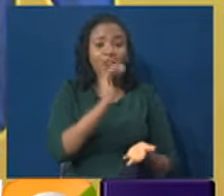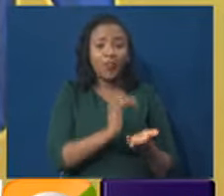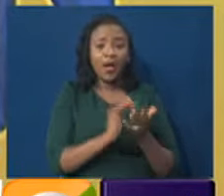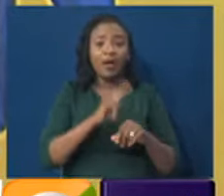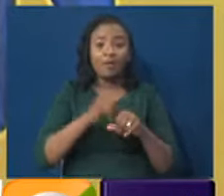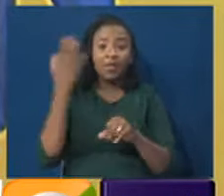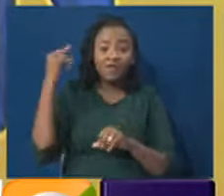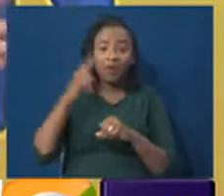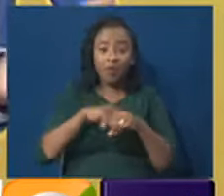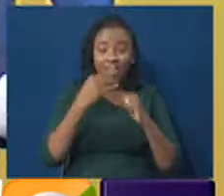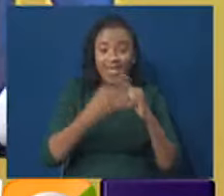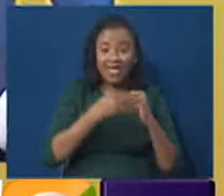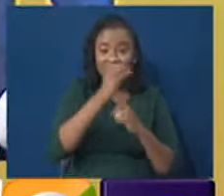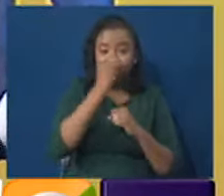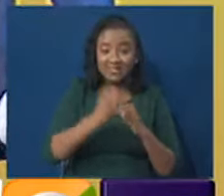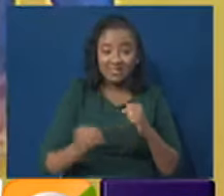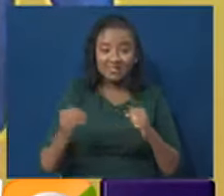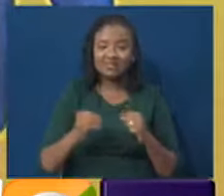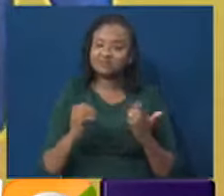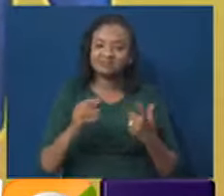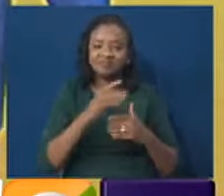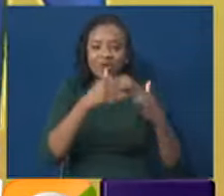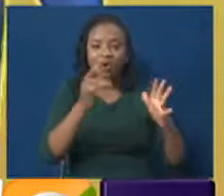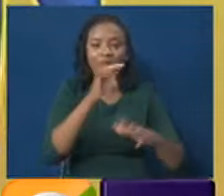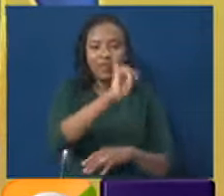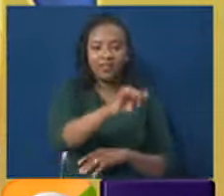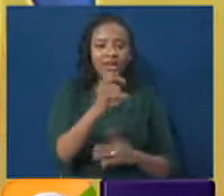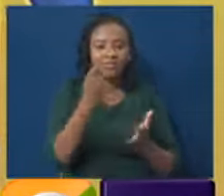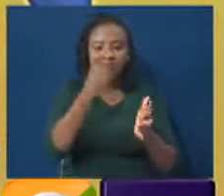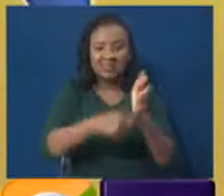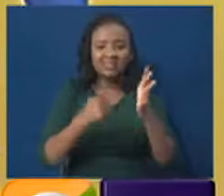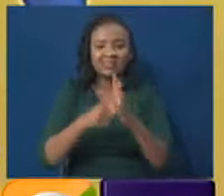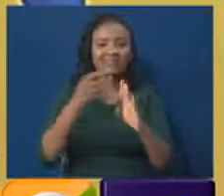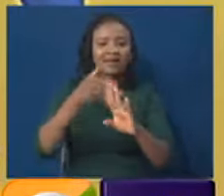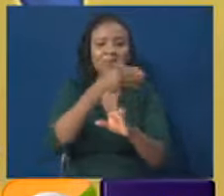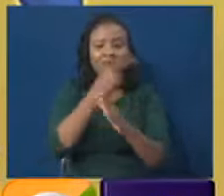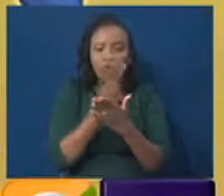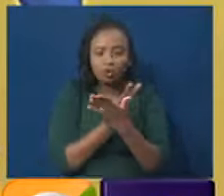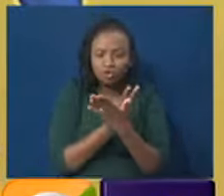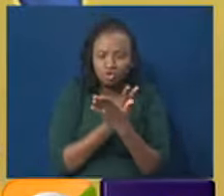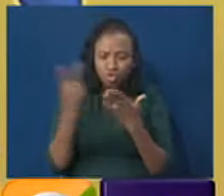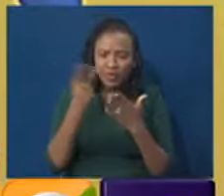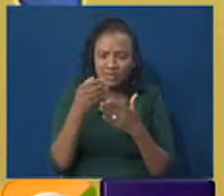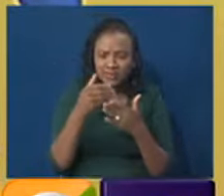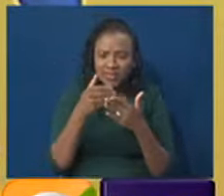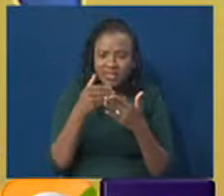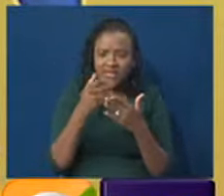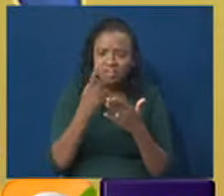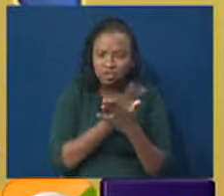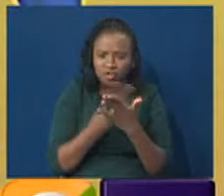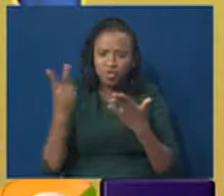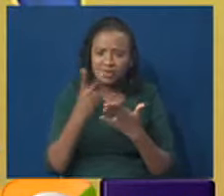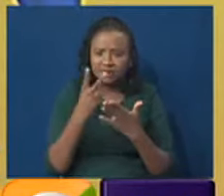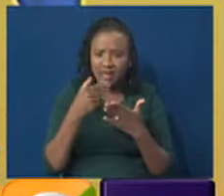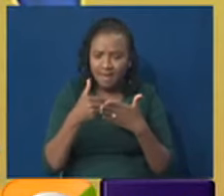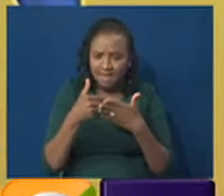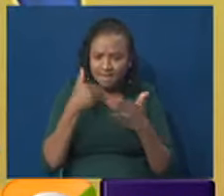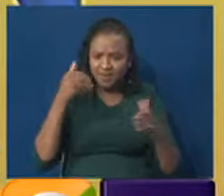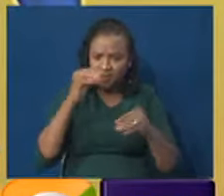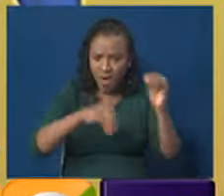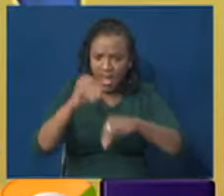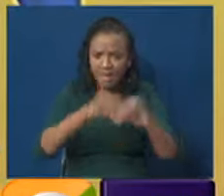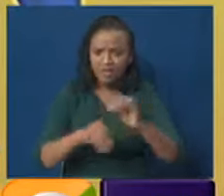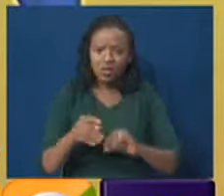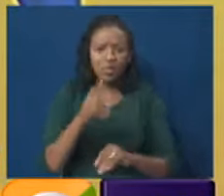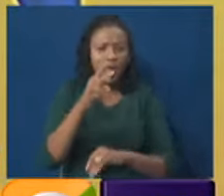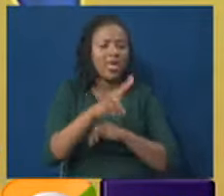8%, they had not opened the Treasury, which they rooted in the last 2 weeks of power. Do you know how much rooting happened in 2 weeks? And we have